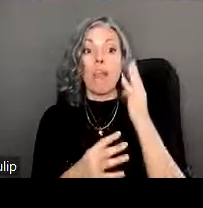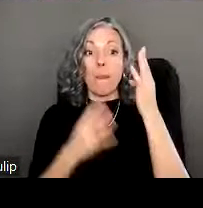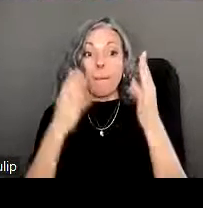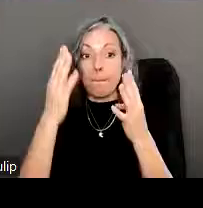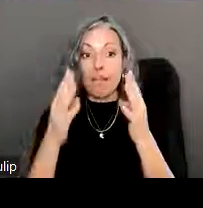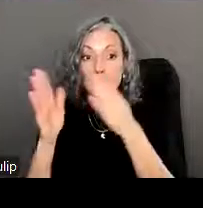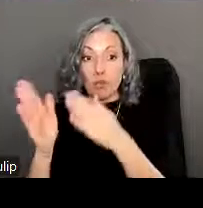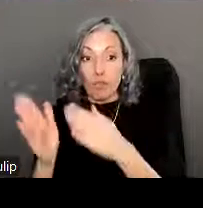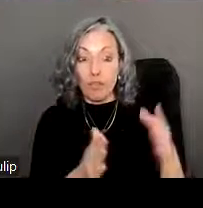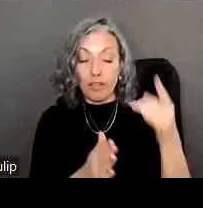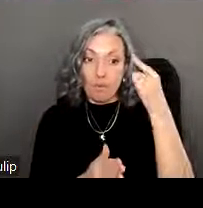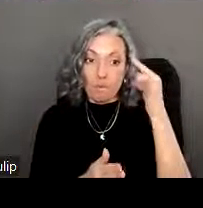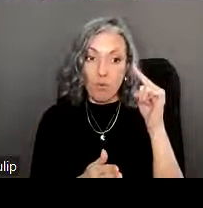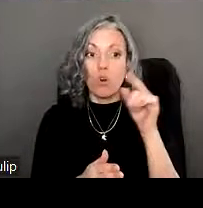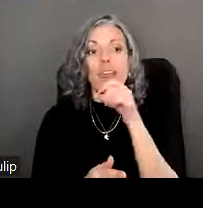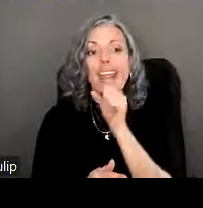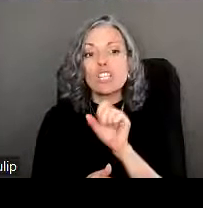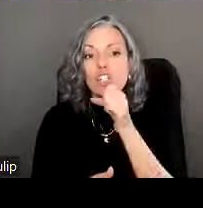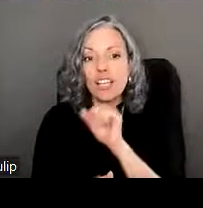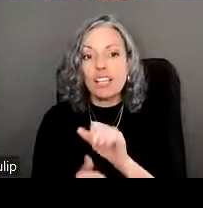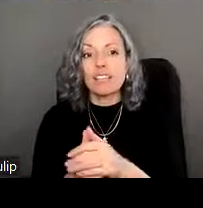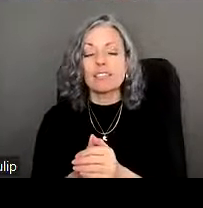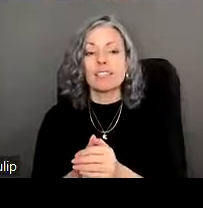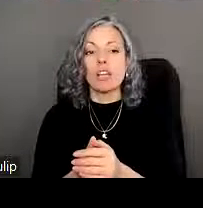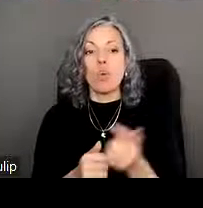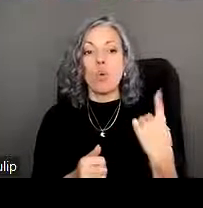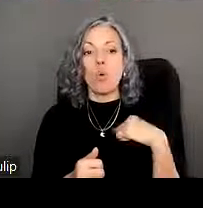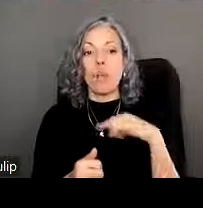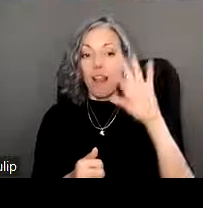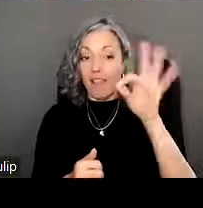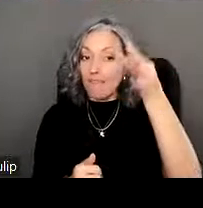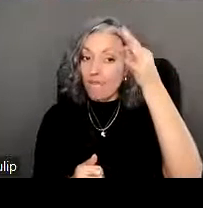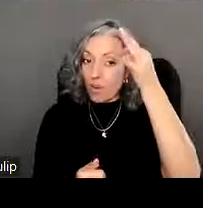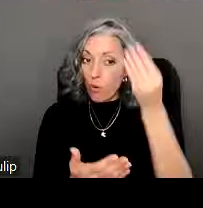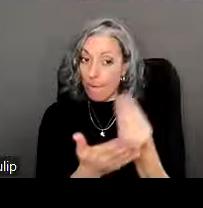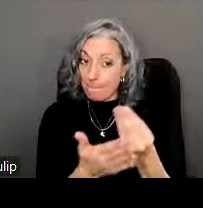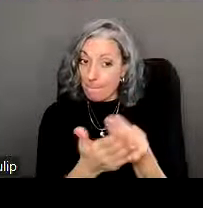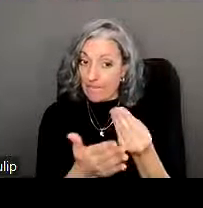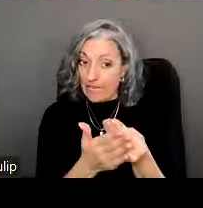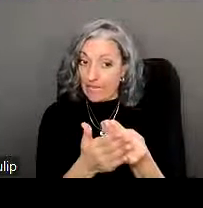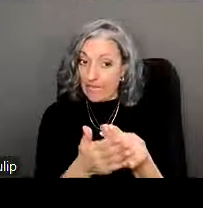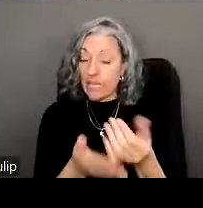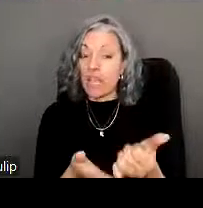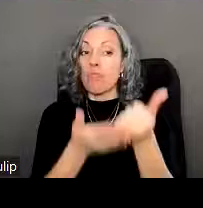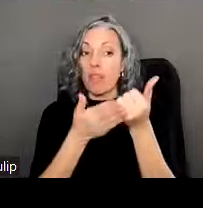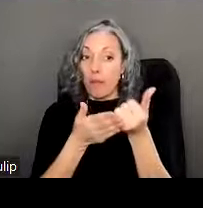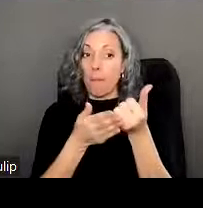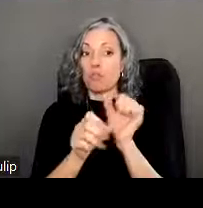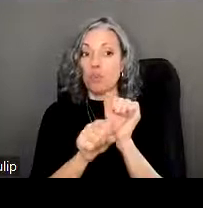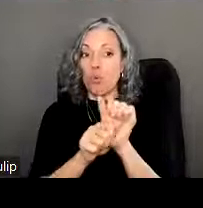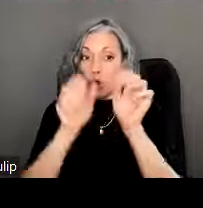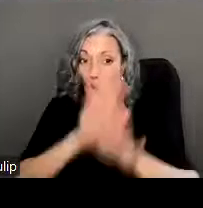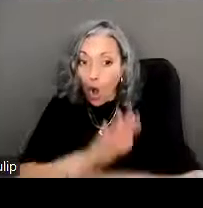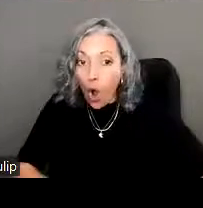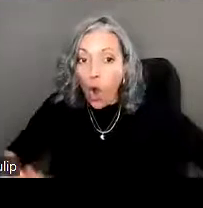Aging. And we received a federal grant that has enabled us to work across the California Health